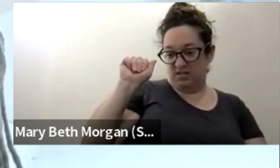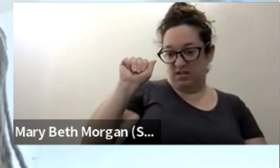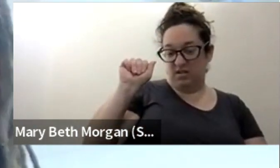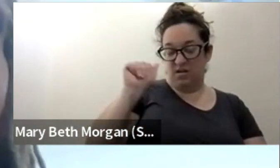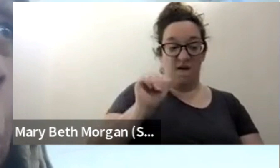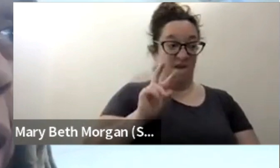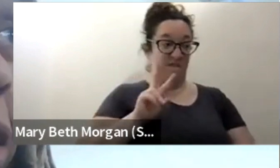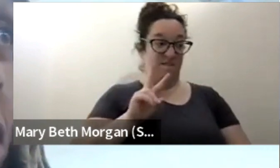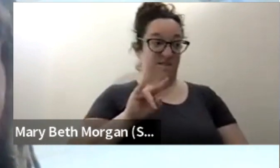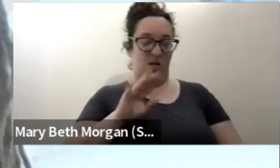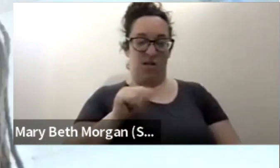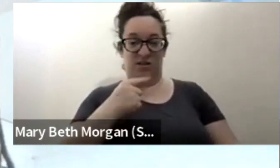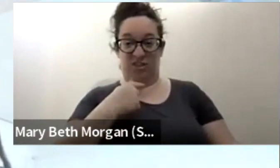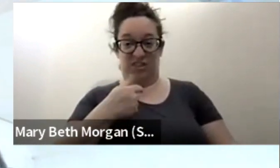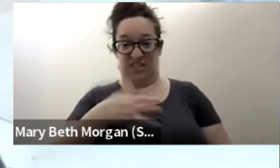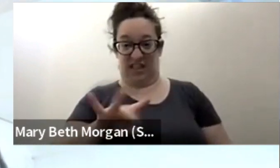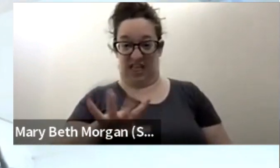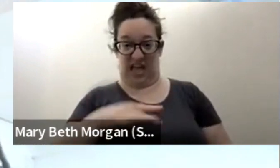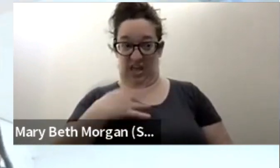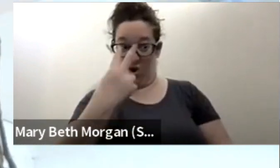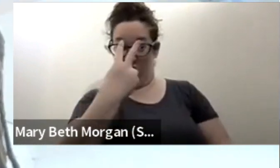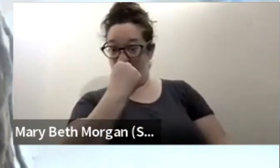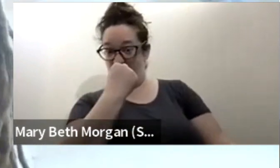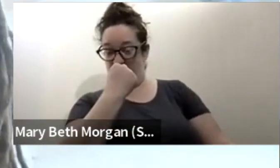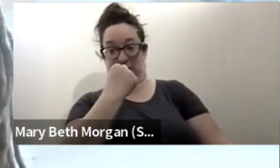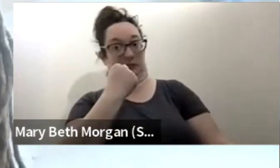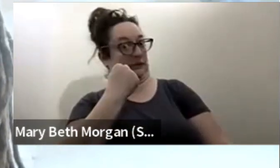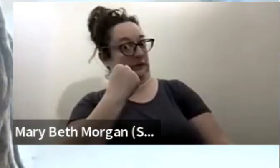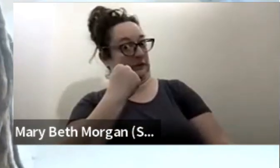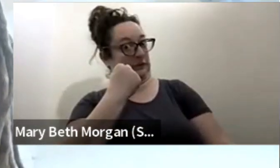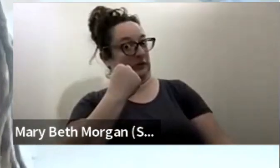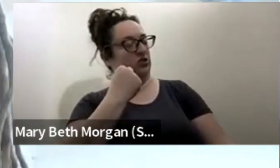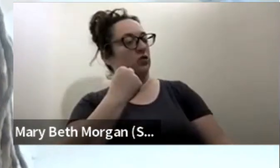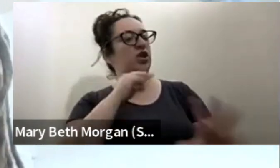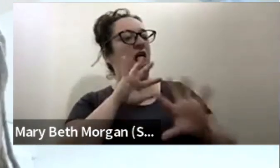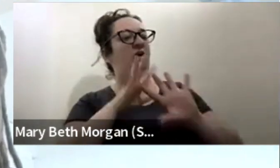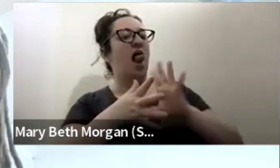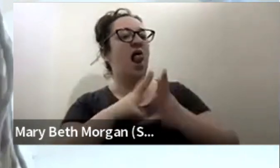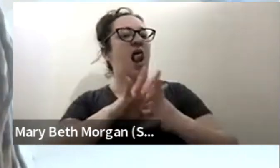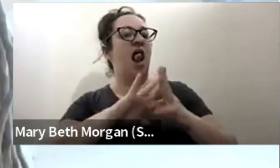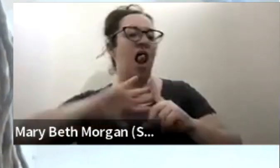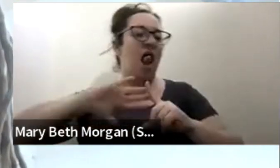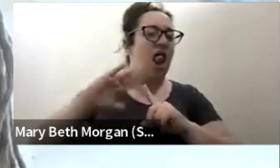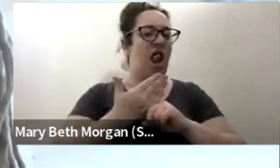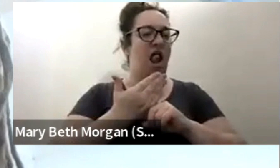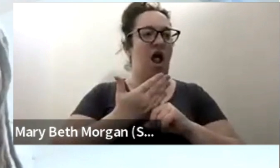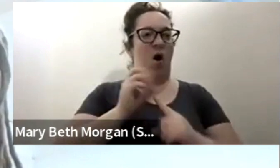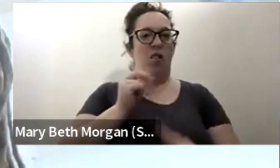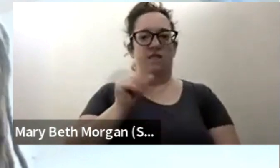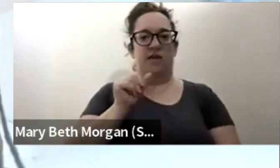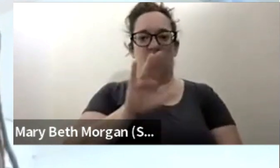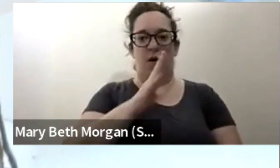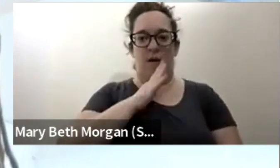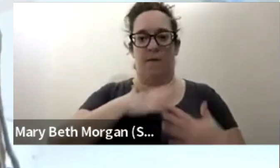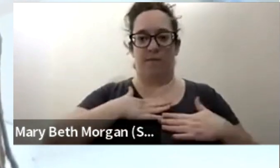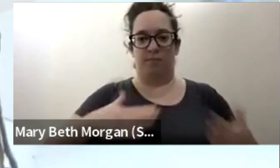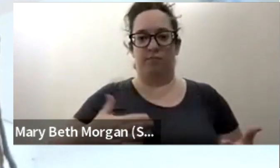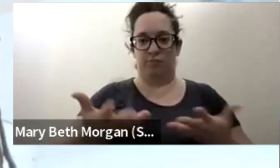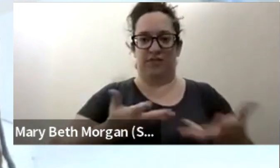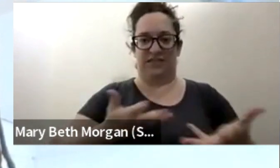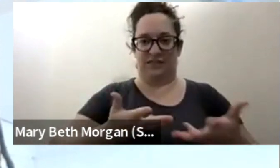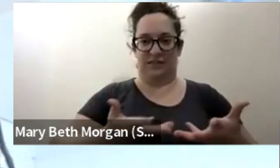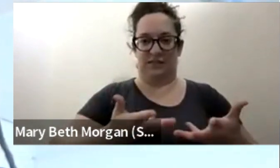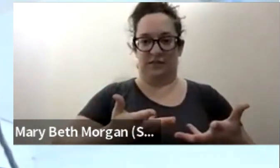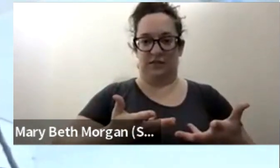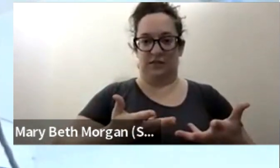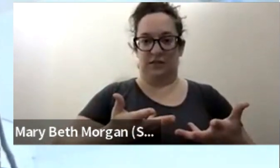away. But Viola doesn't like hearing no, and talks her way into